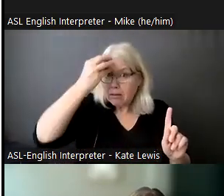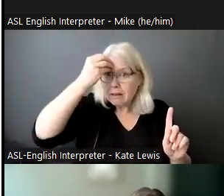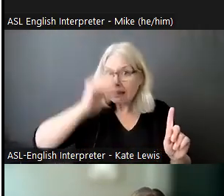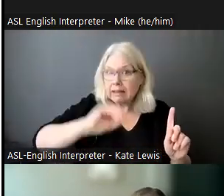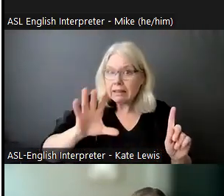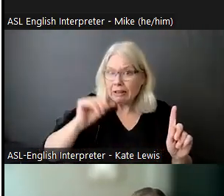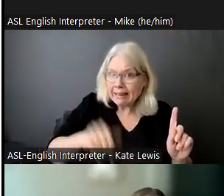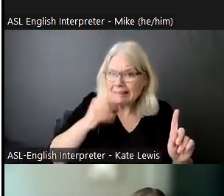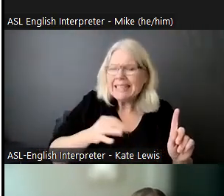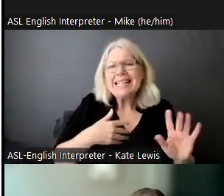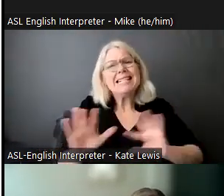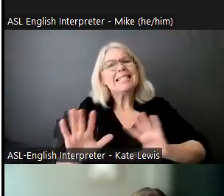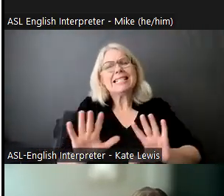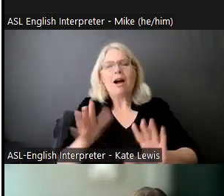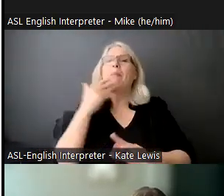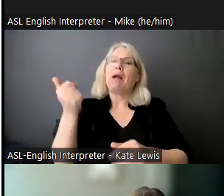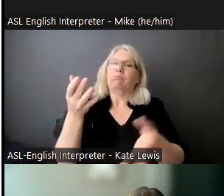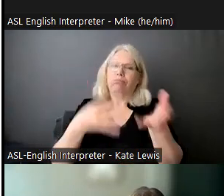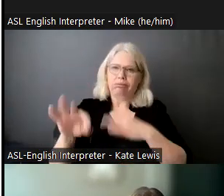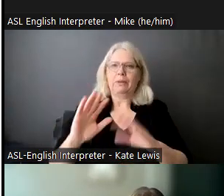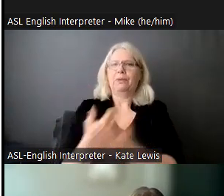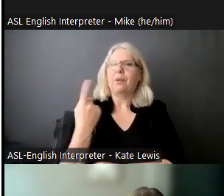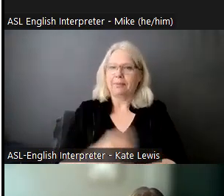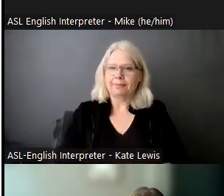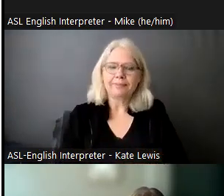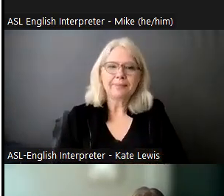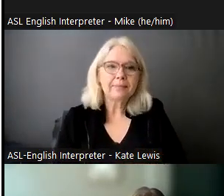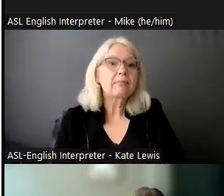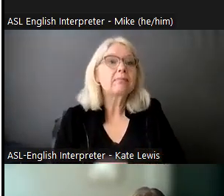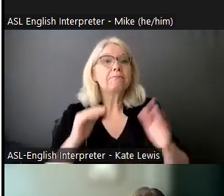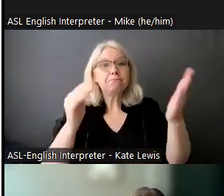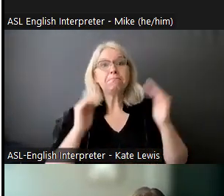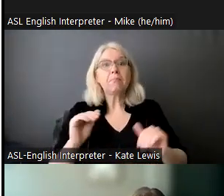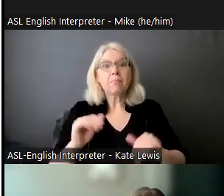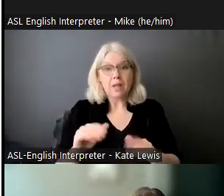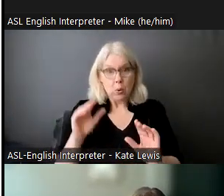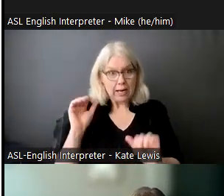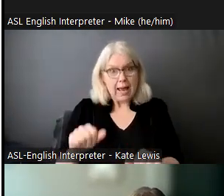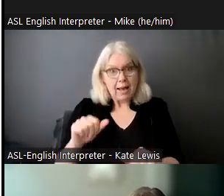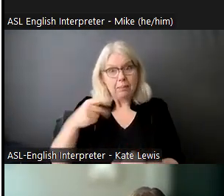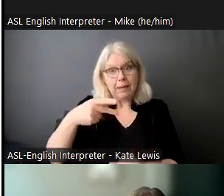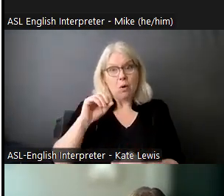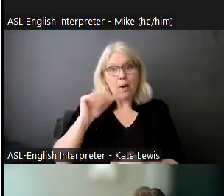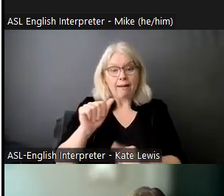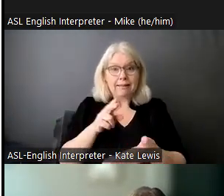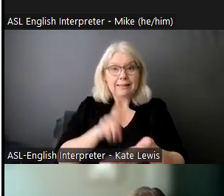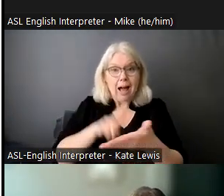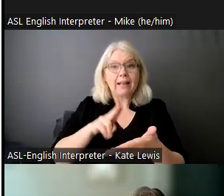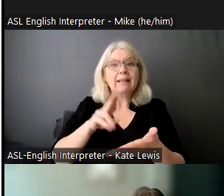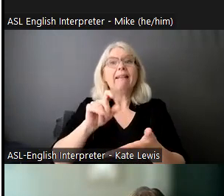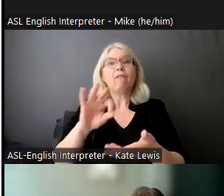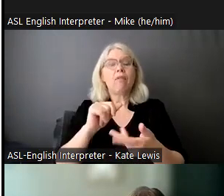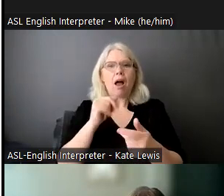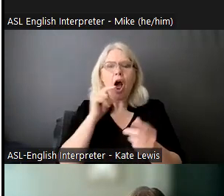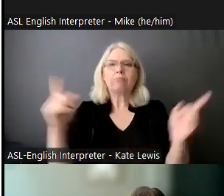Can a power of attorney be signed using audio-visual technology? So when COVID-19 came around, the